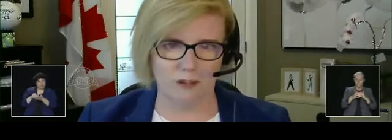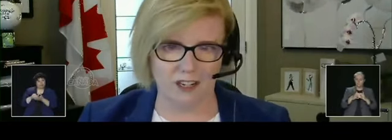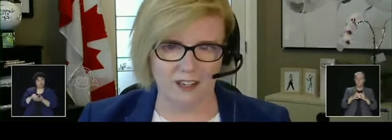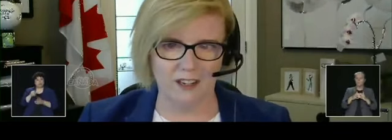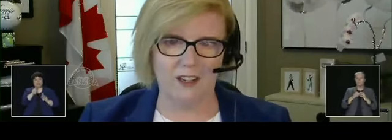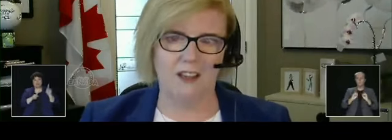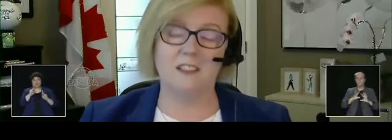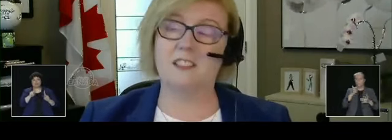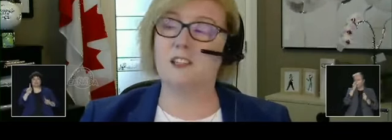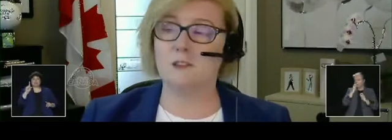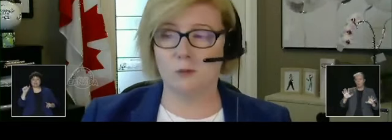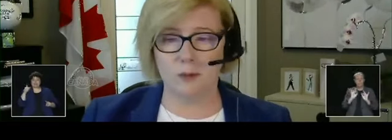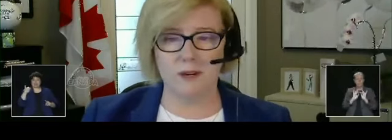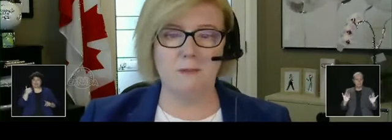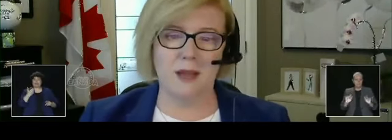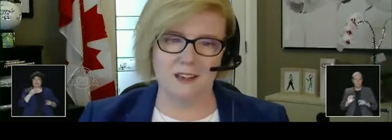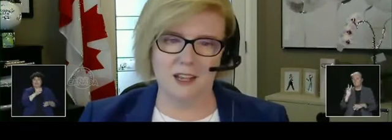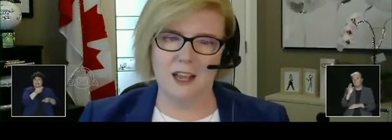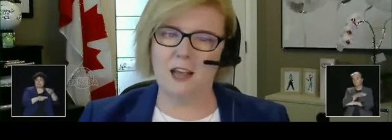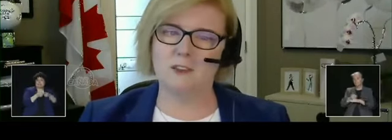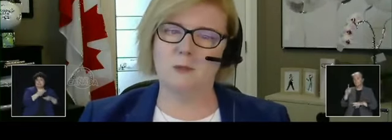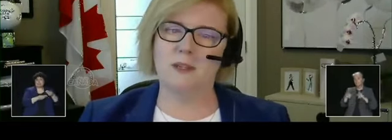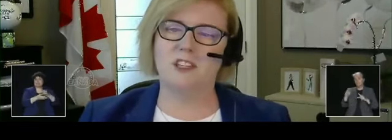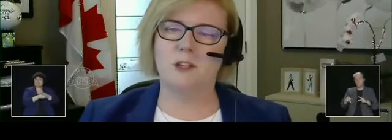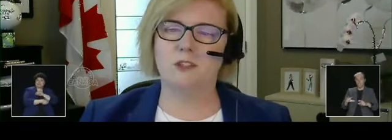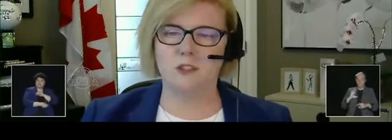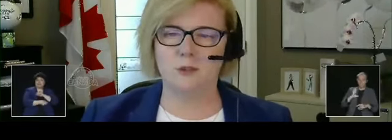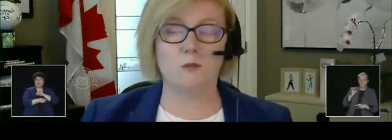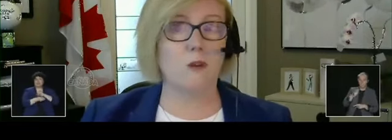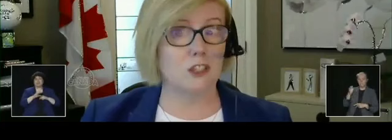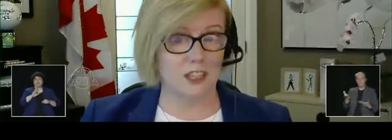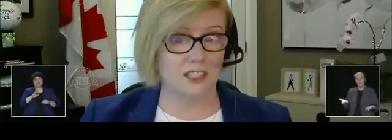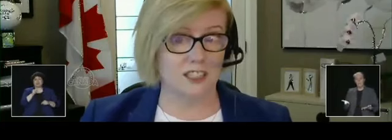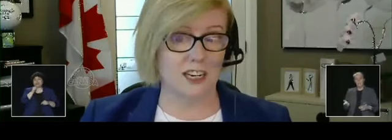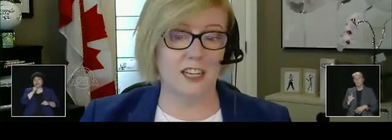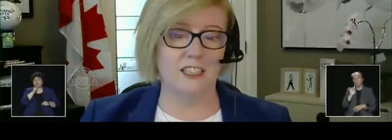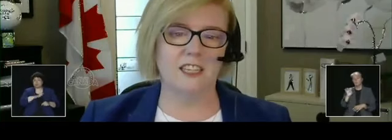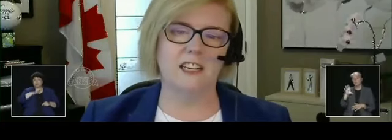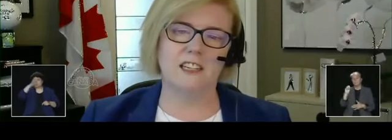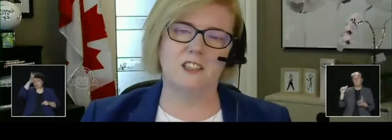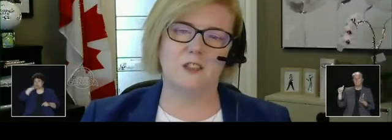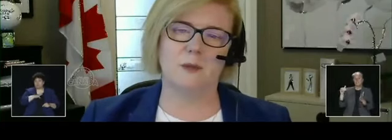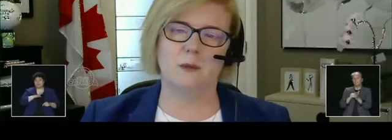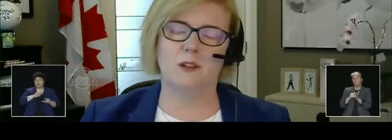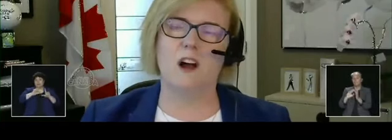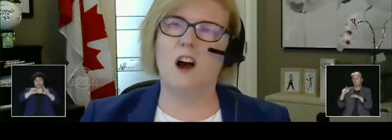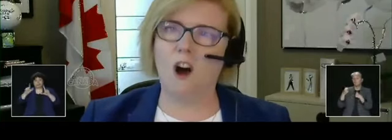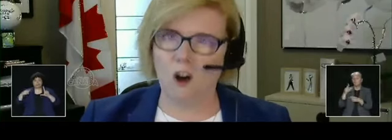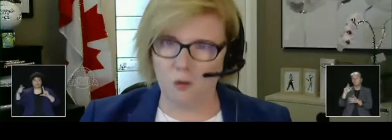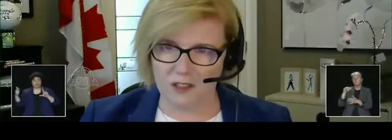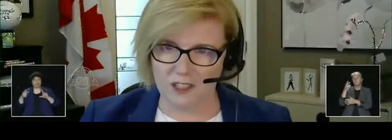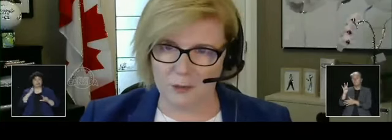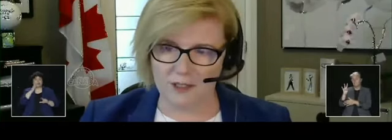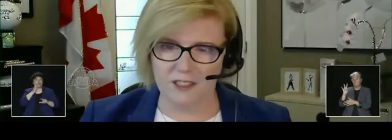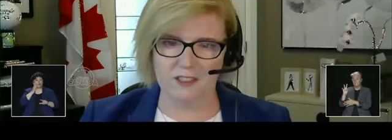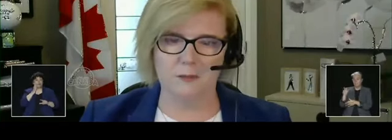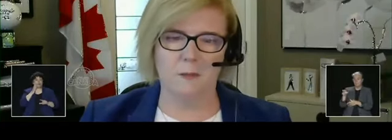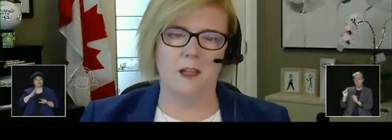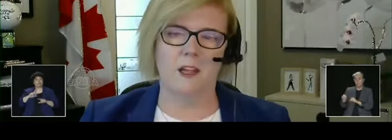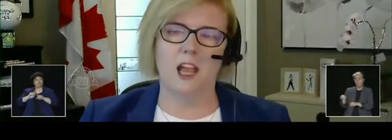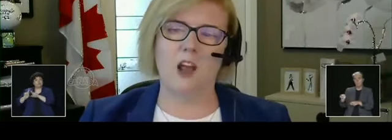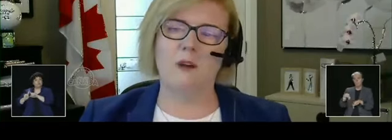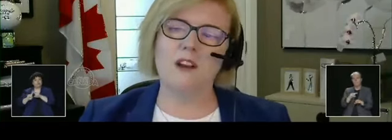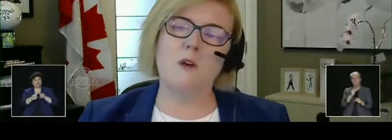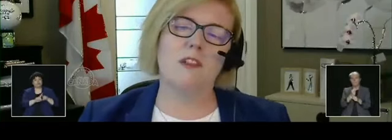lived in poverty. This includes women, men, LGBTQ2, racialized Canadians, and Indigenous people, all with